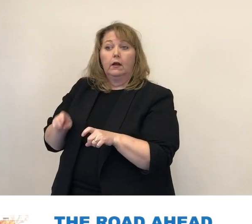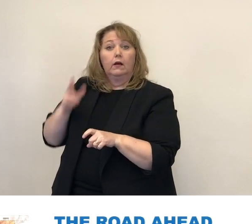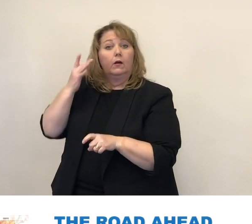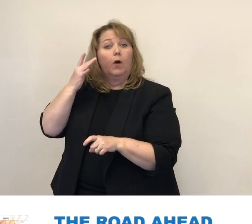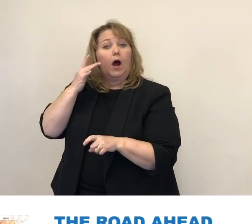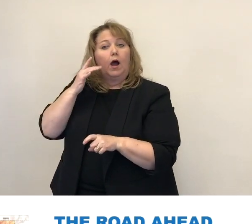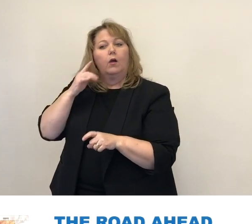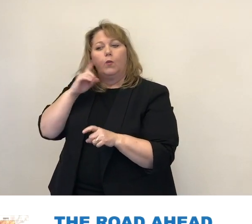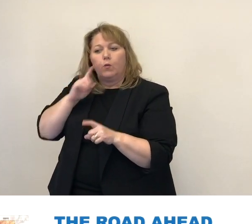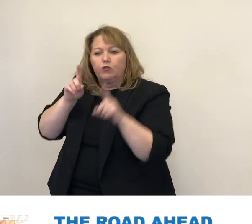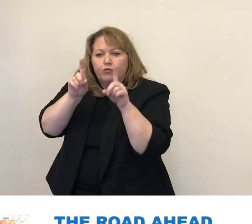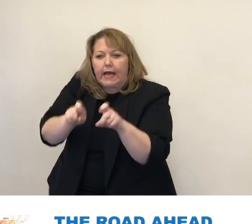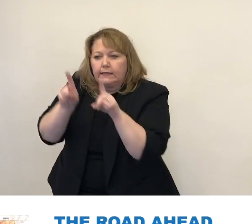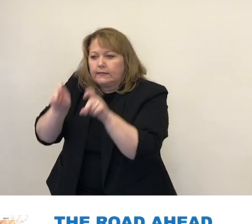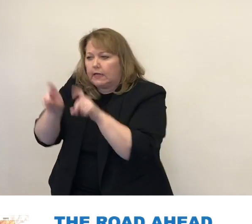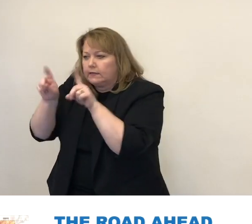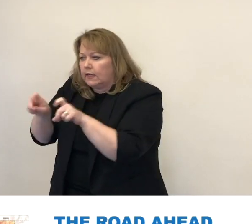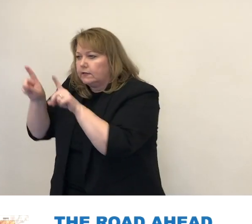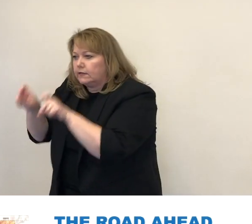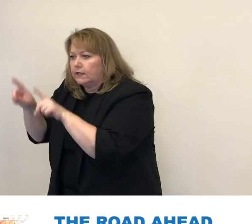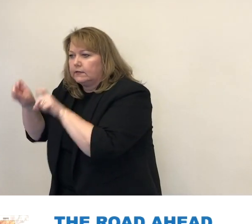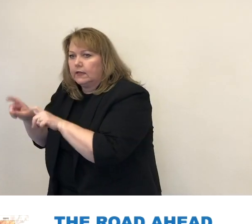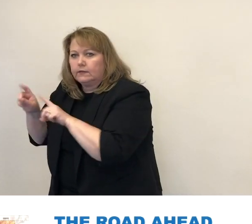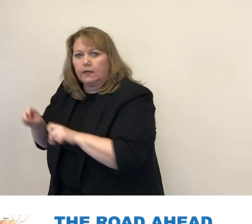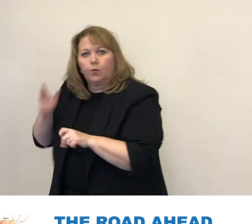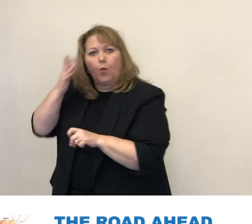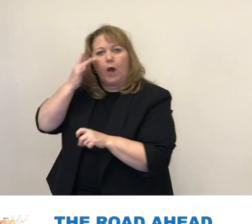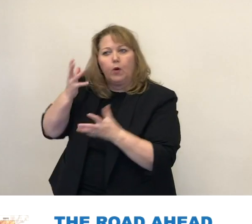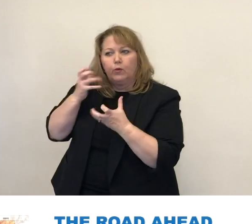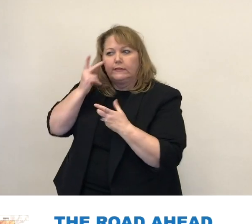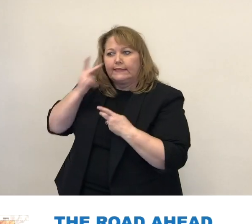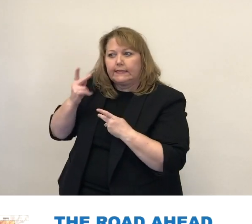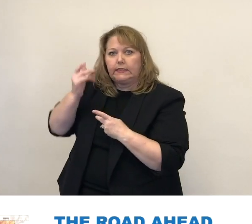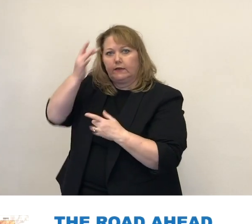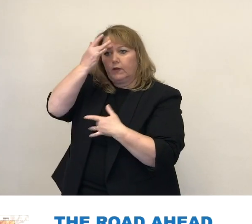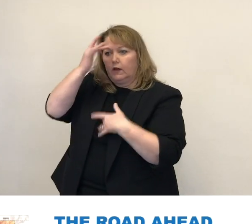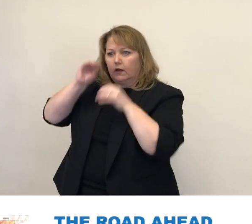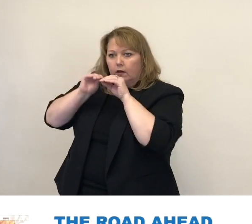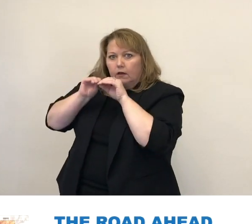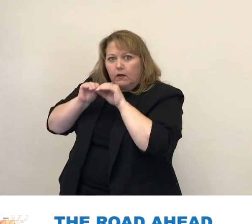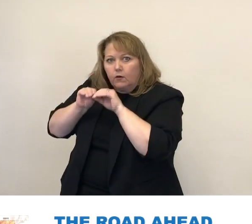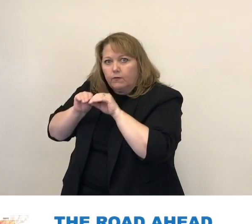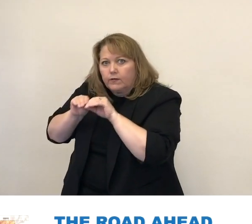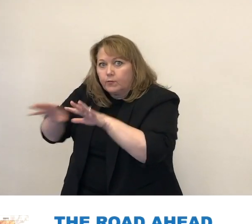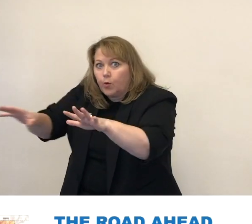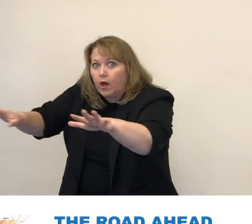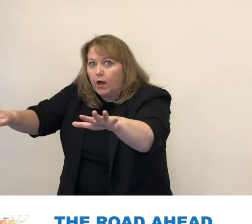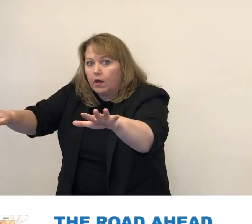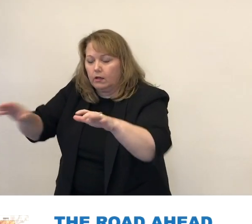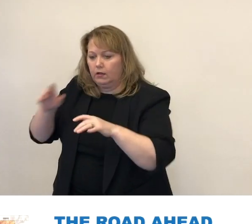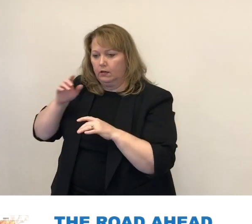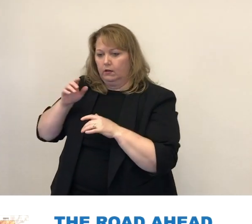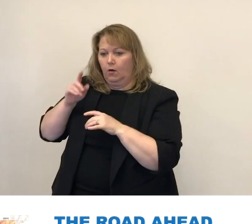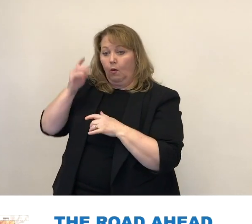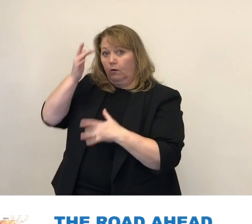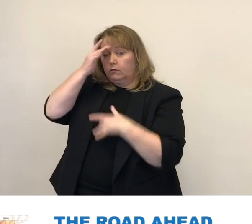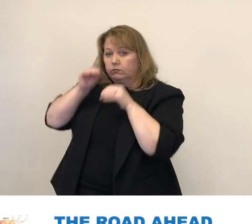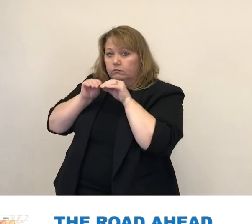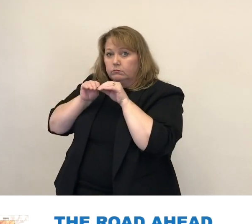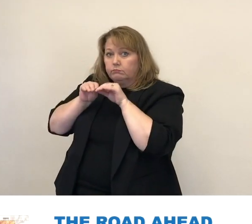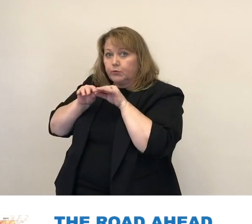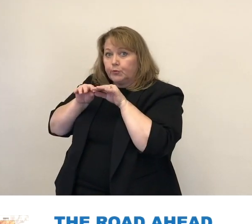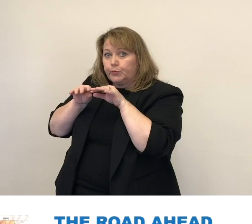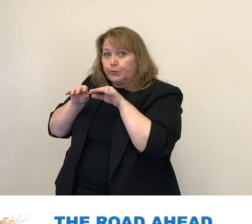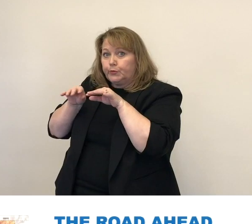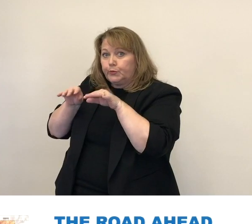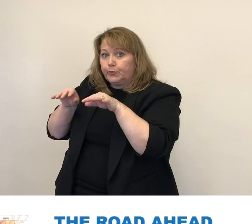gathering intelligence. This is about finding out where the enemy is, how much of it, and finding out that number for two reasons.